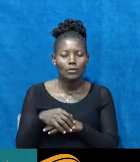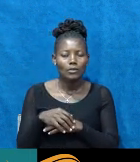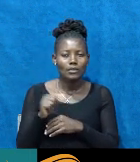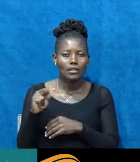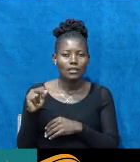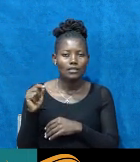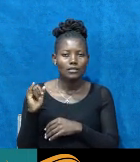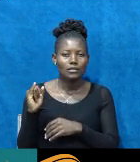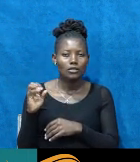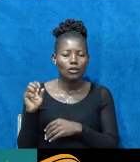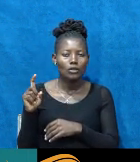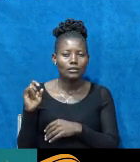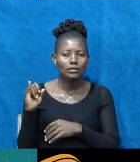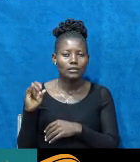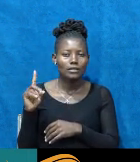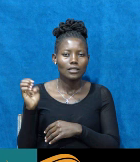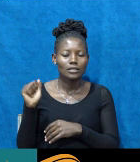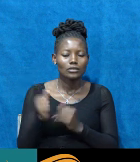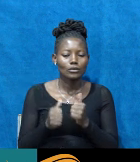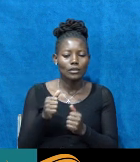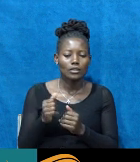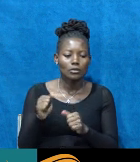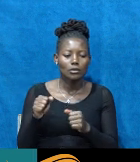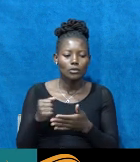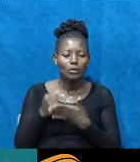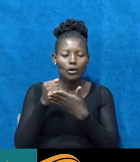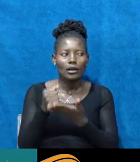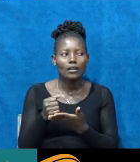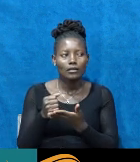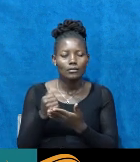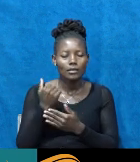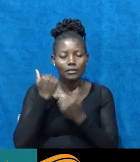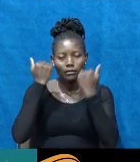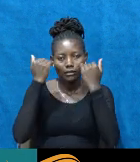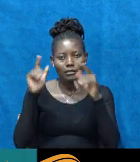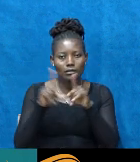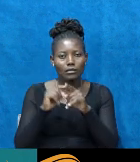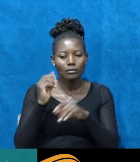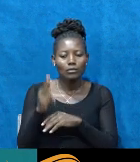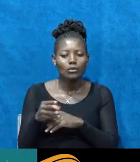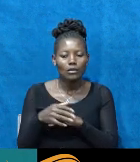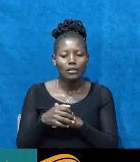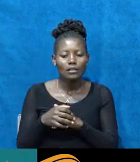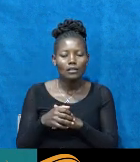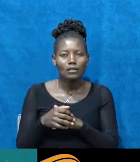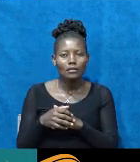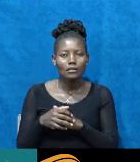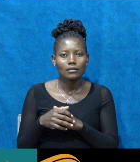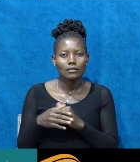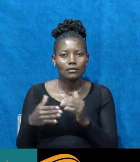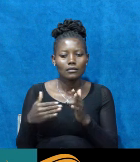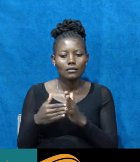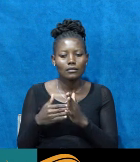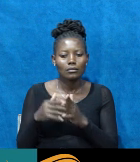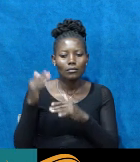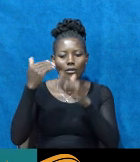care of the oxidative stress, which also will hinder performance. So a lot of